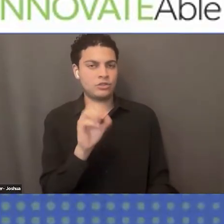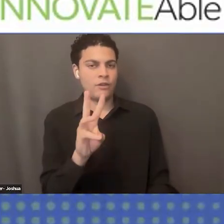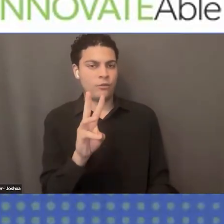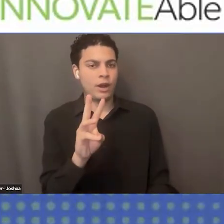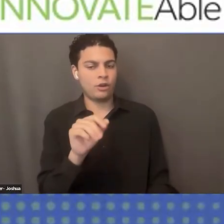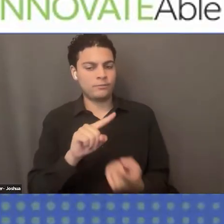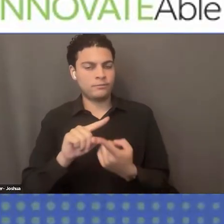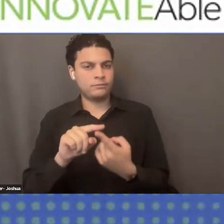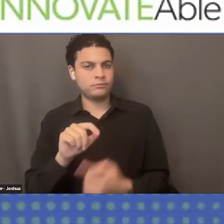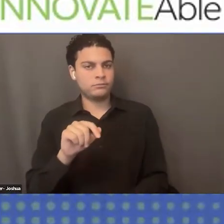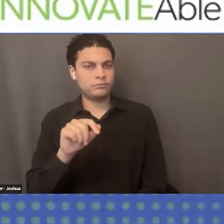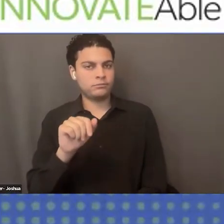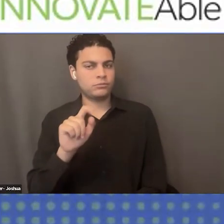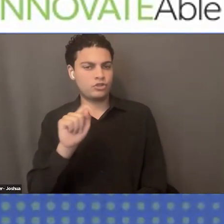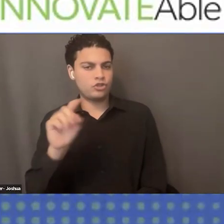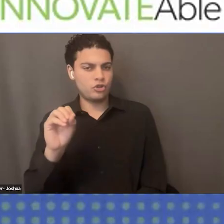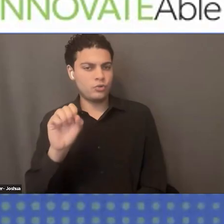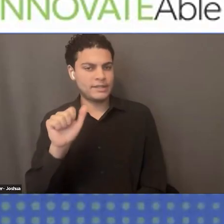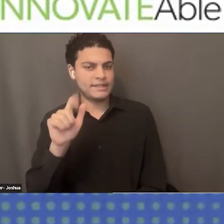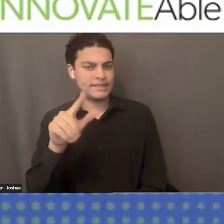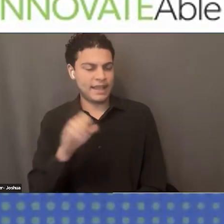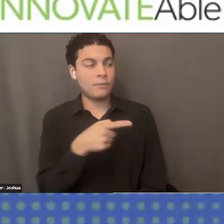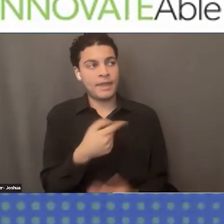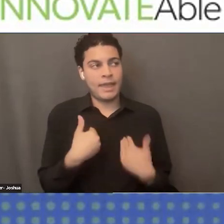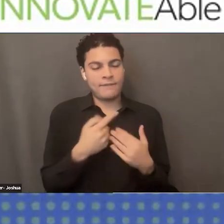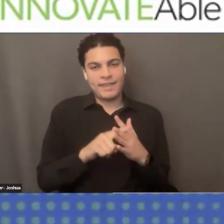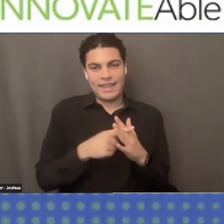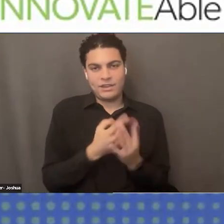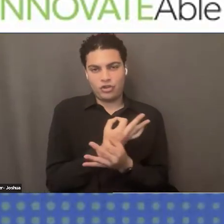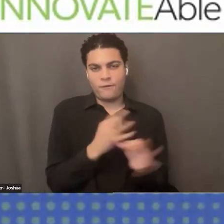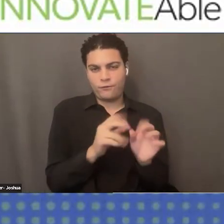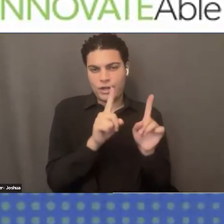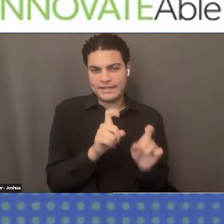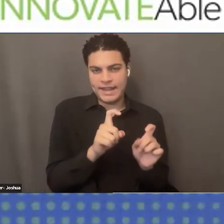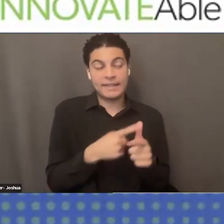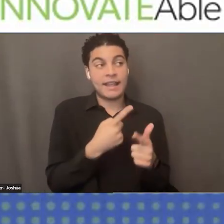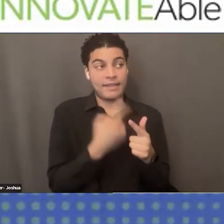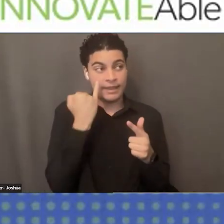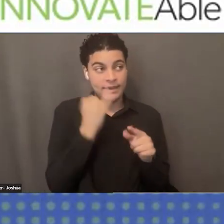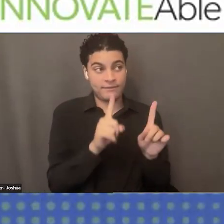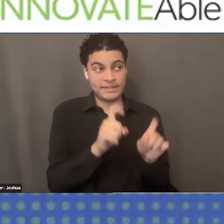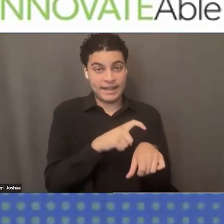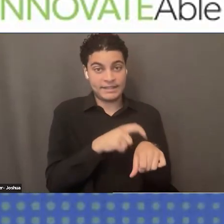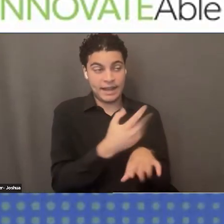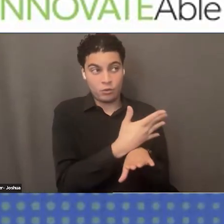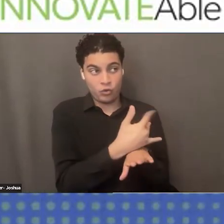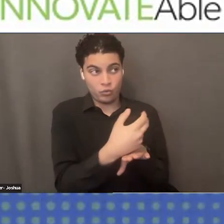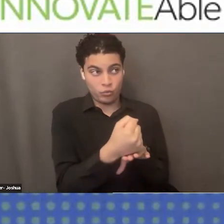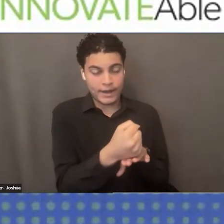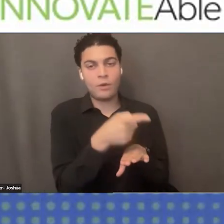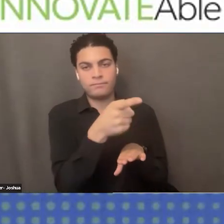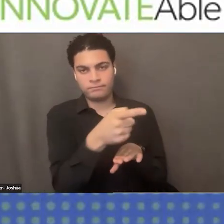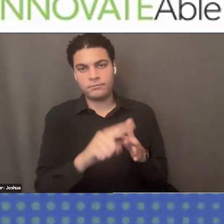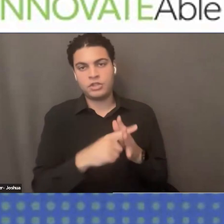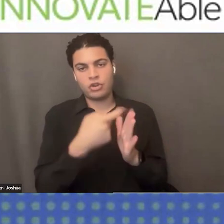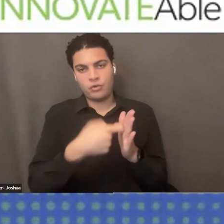then once the 7-day free trial is over, it kicks into a $9.95 a month membership fee to host and maintain each person's tag and